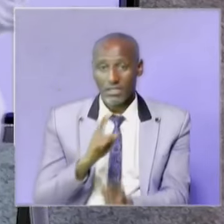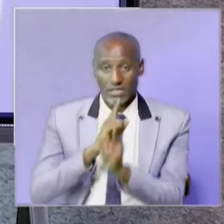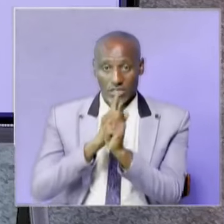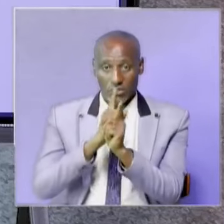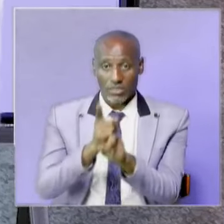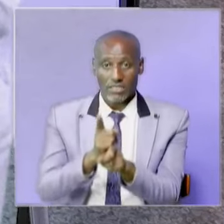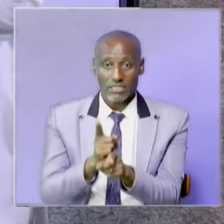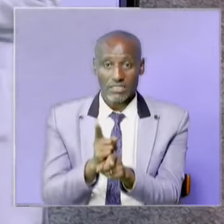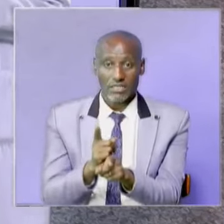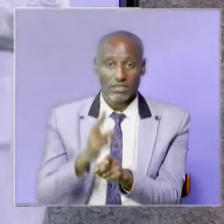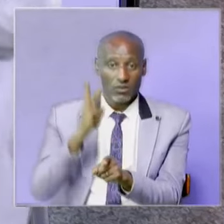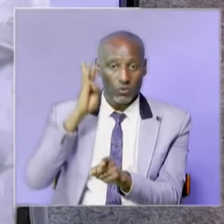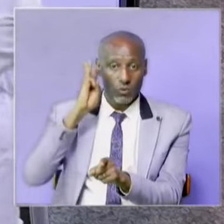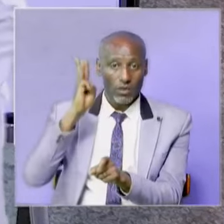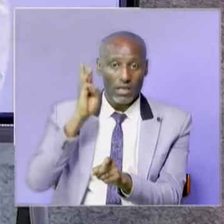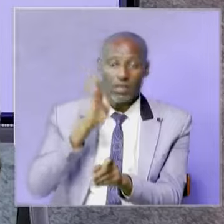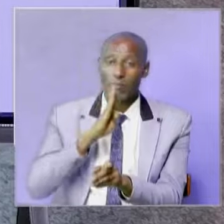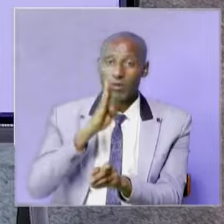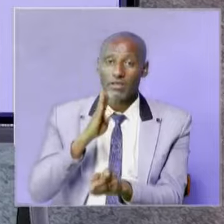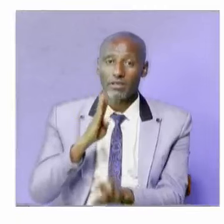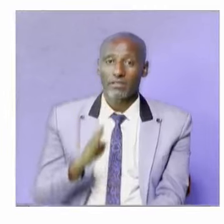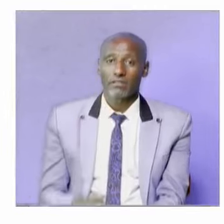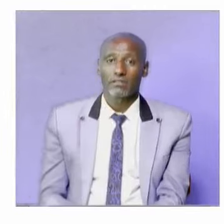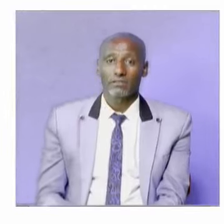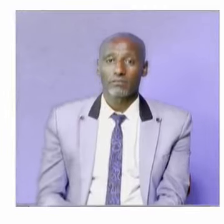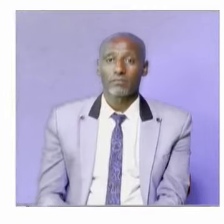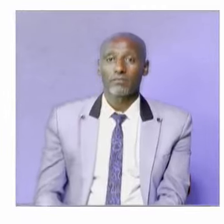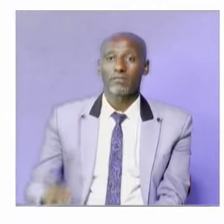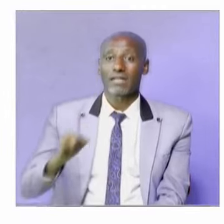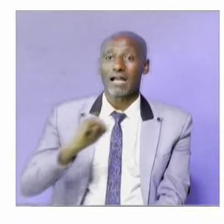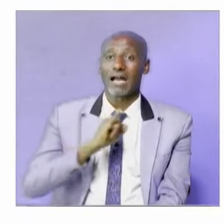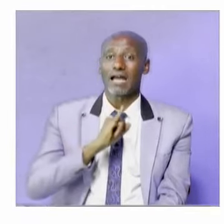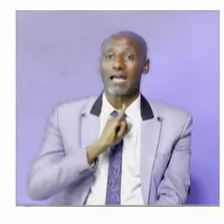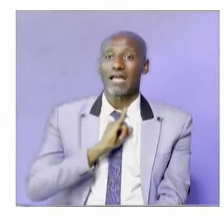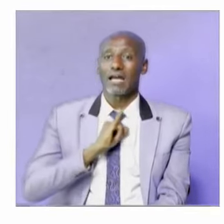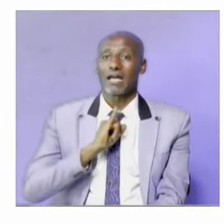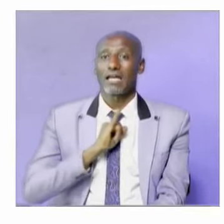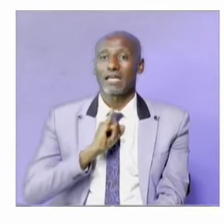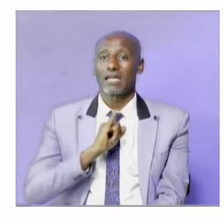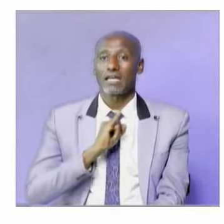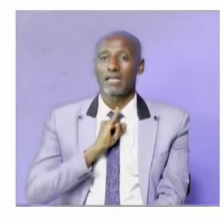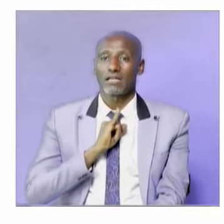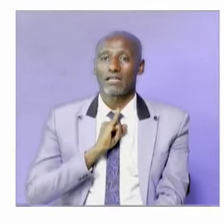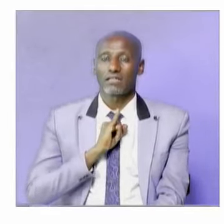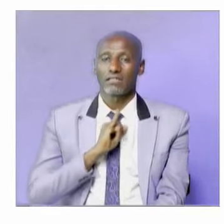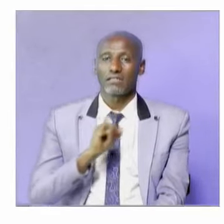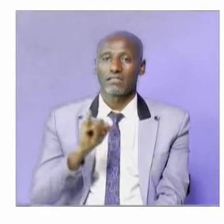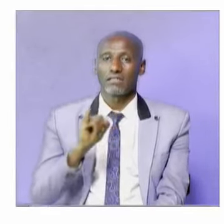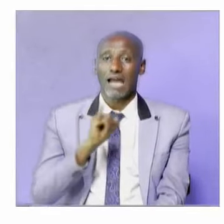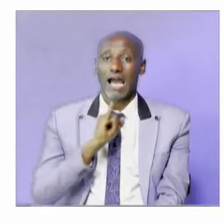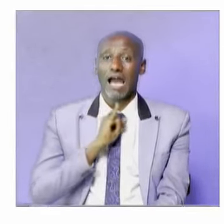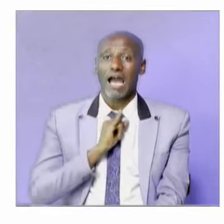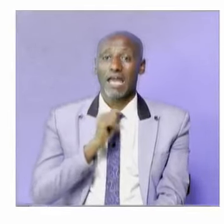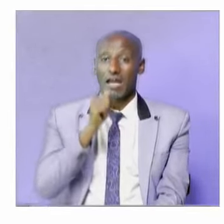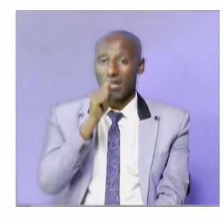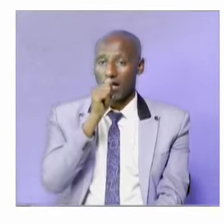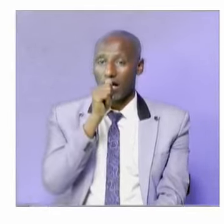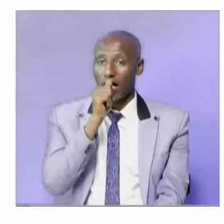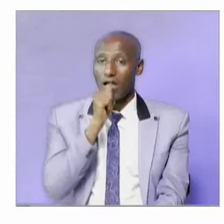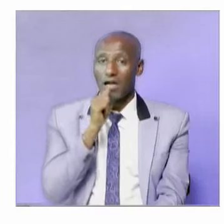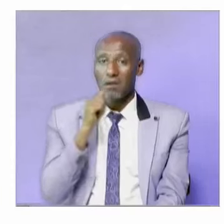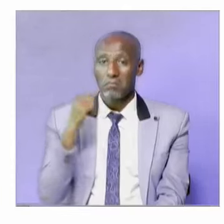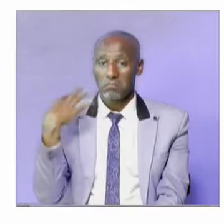Nice. I hope you did it, okay? How are you? If someone says, how are you? Your response